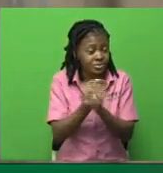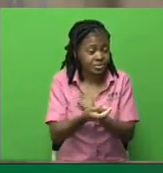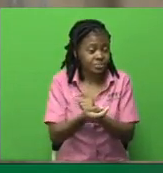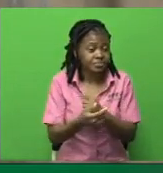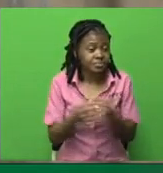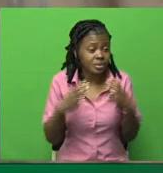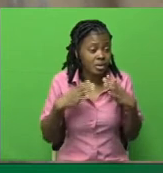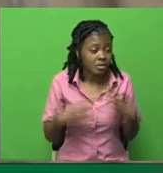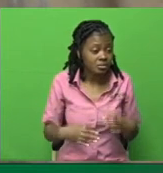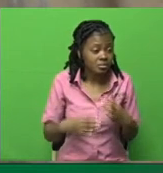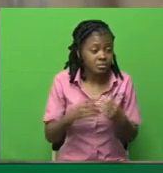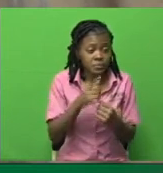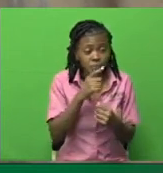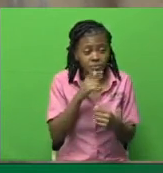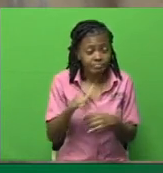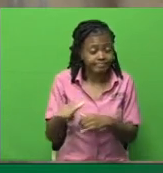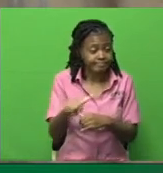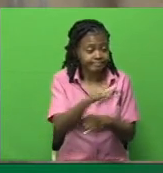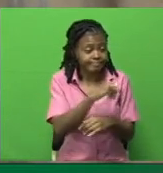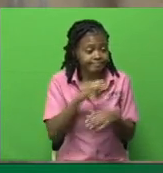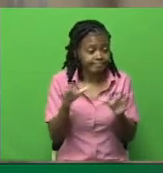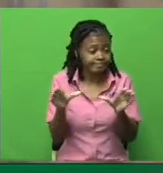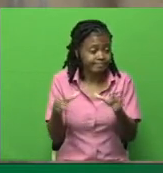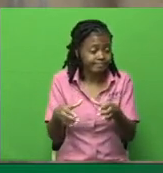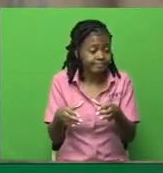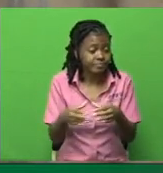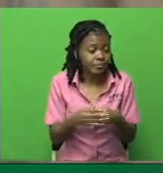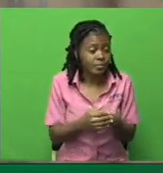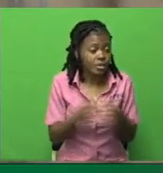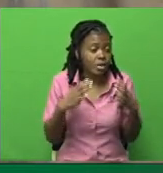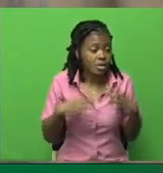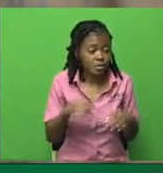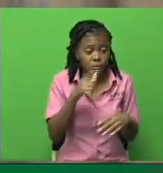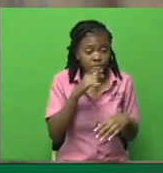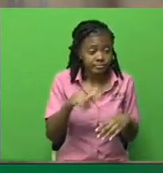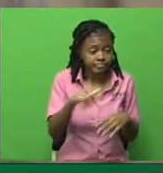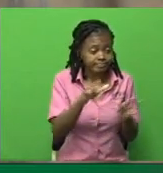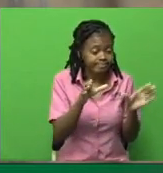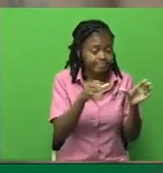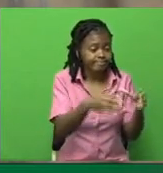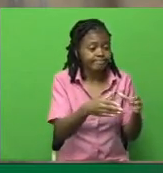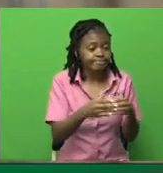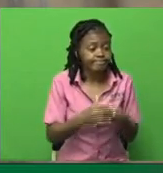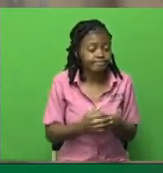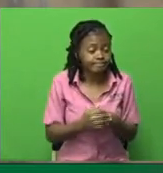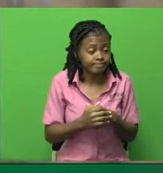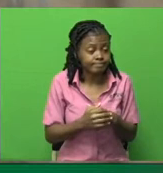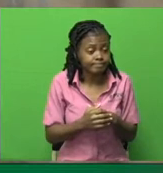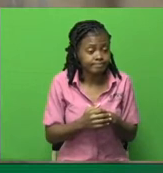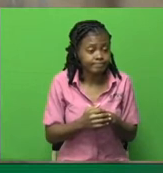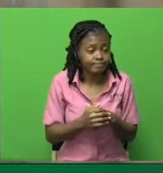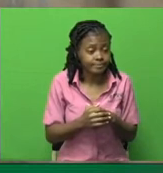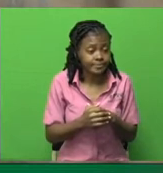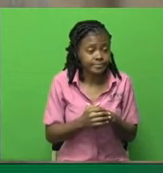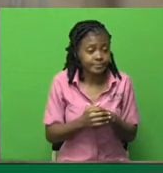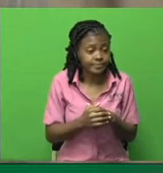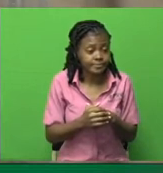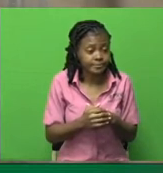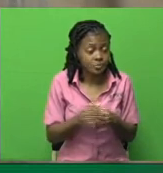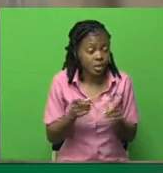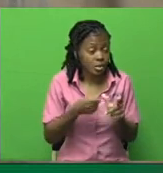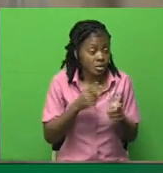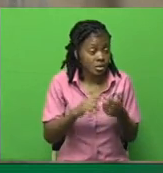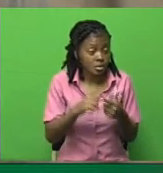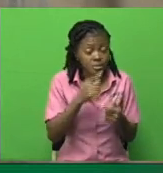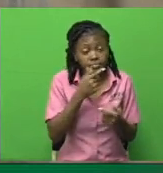characteristics enables the matching of service requirements with a cost of providing the service Mr Deputy speaker goes on to see